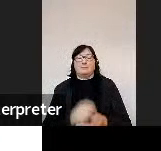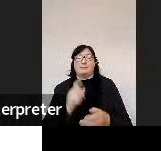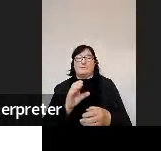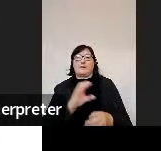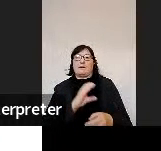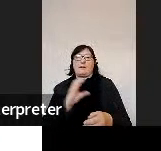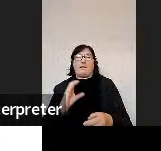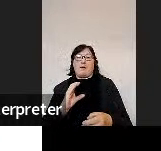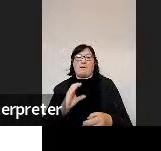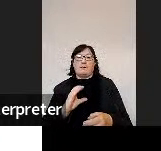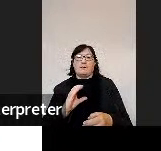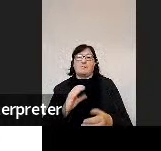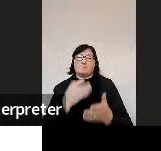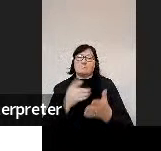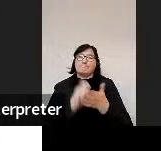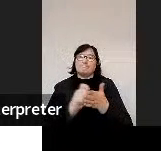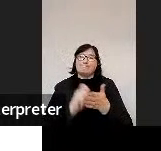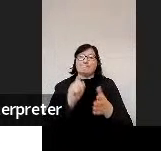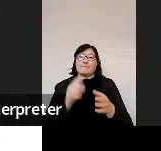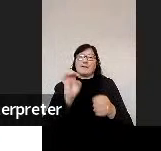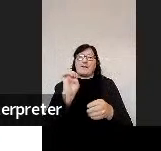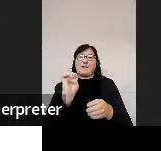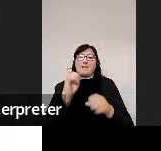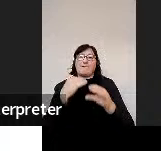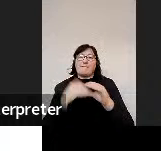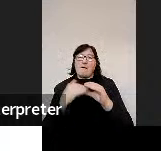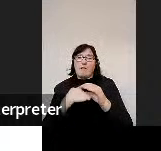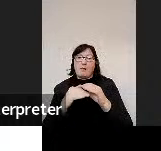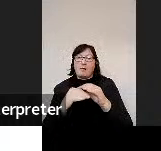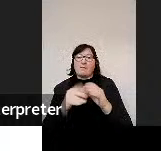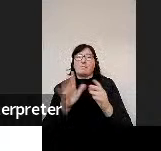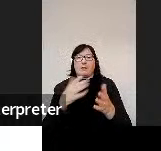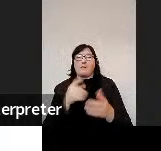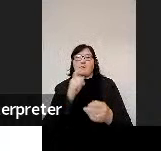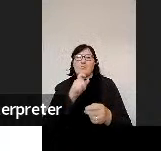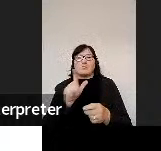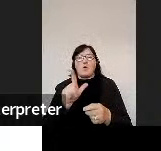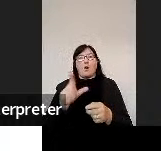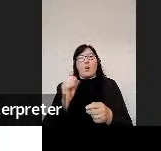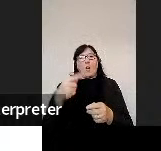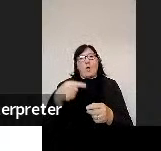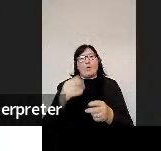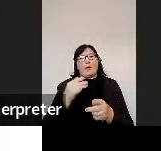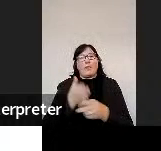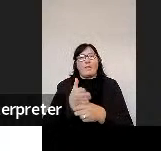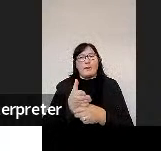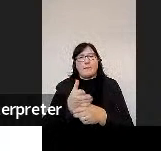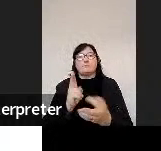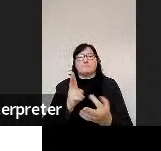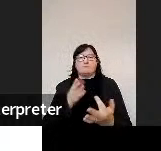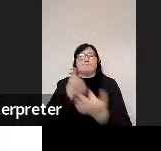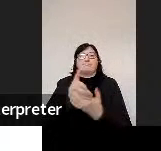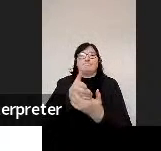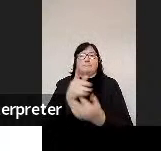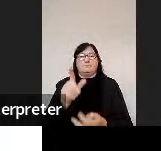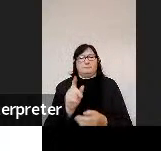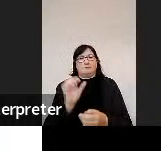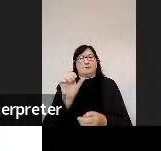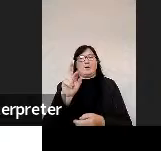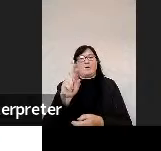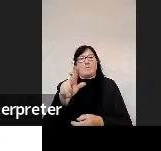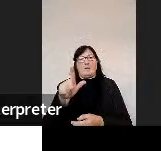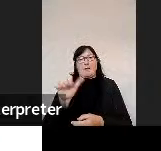of their existing e-filing login credentials to access RLA. SARS clients that are not